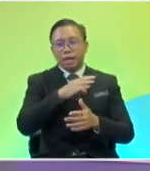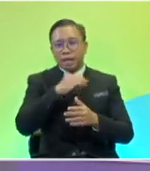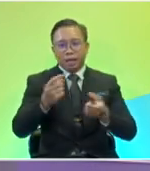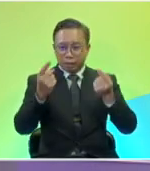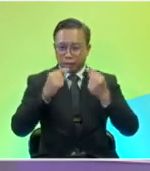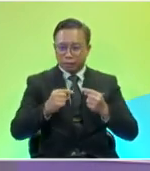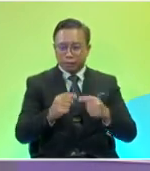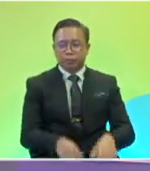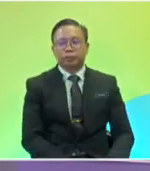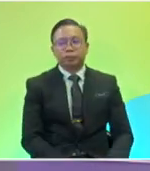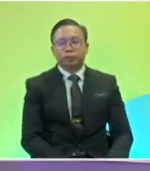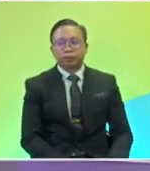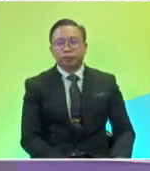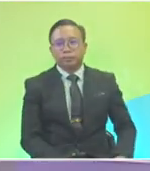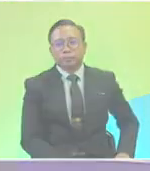back.